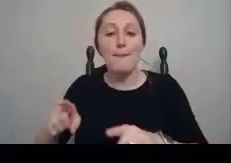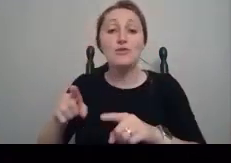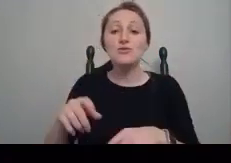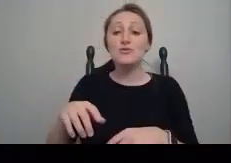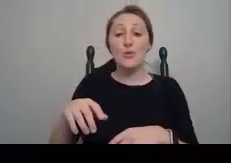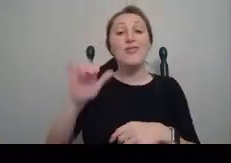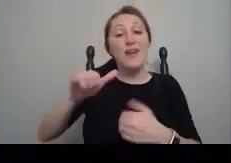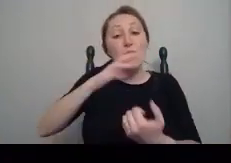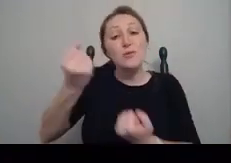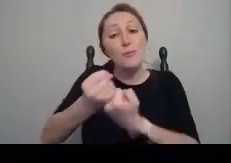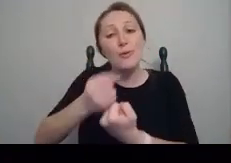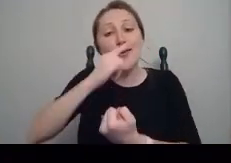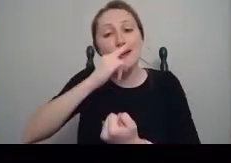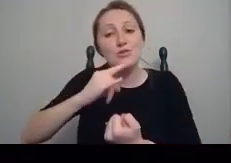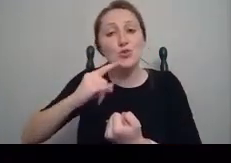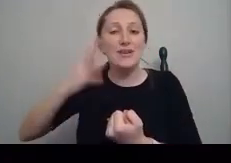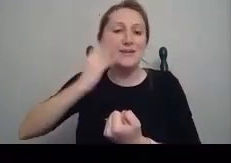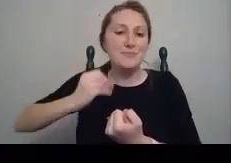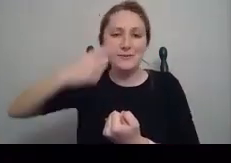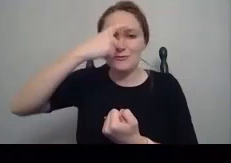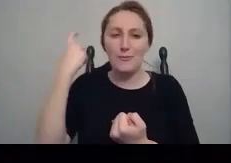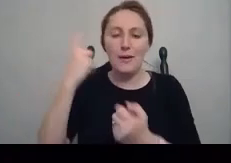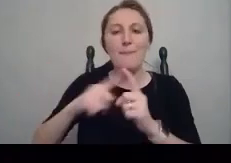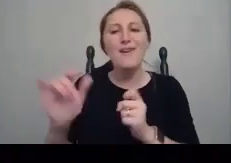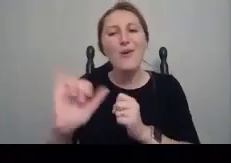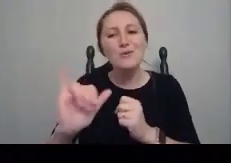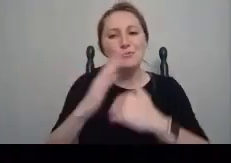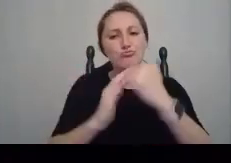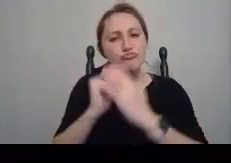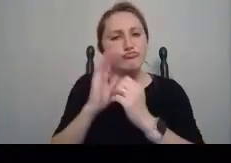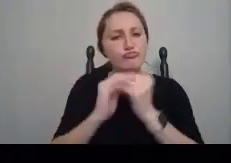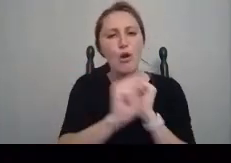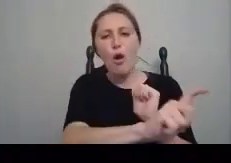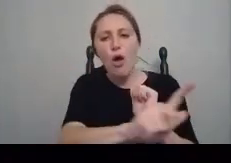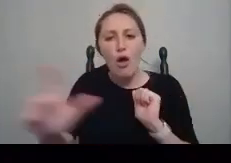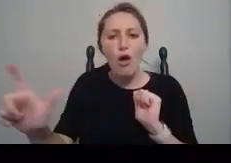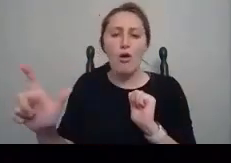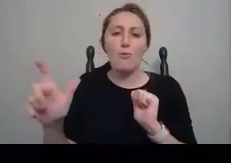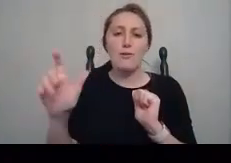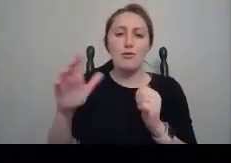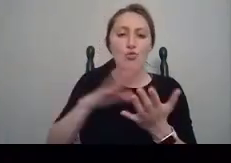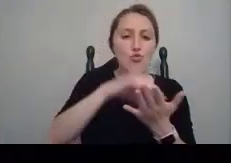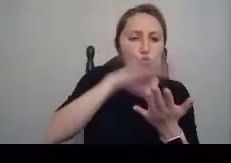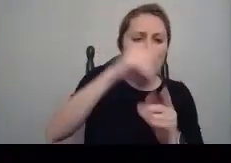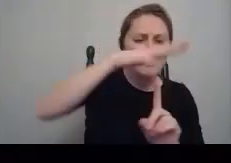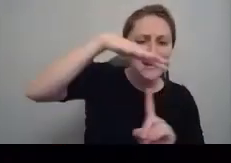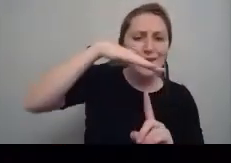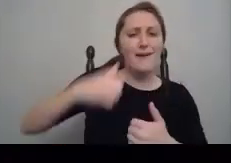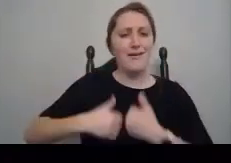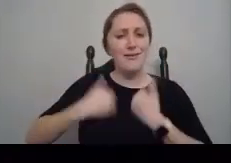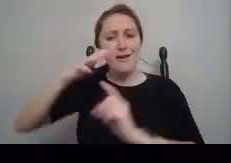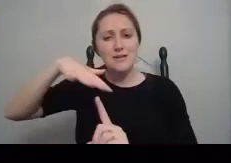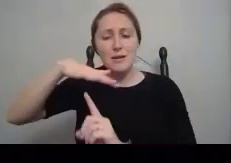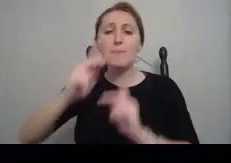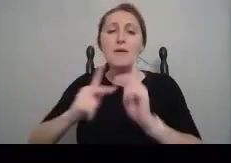but it's also a comfort for everyone in a learning setting and in a life setting. People are comforted by routines, and that's especially true